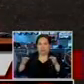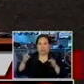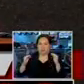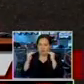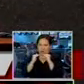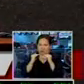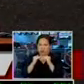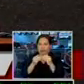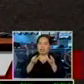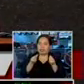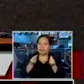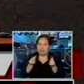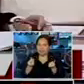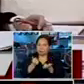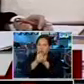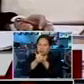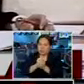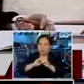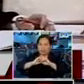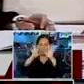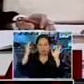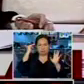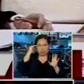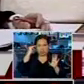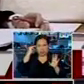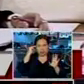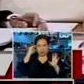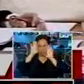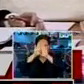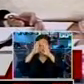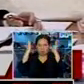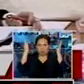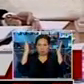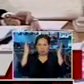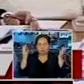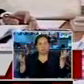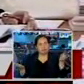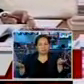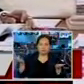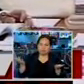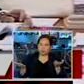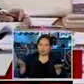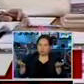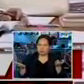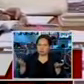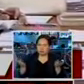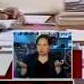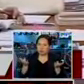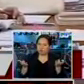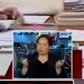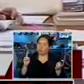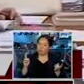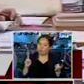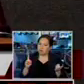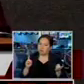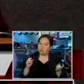to hear the case with a clear and open mind, to weigh carefully in the scale